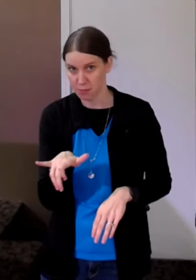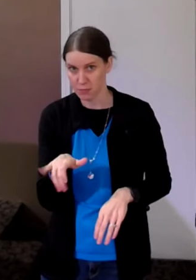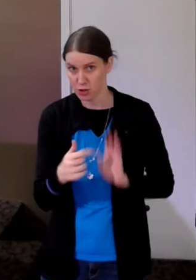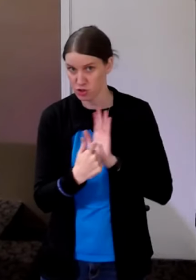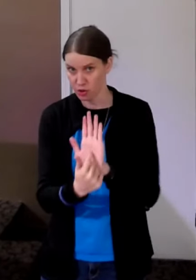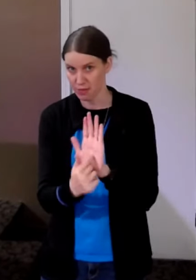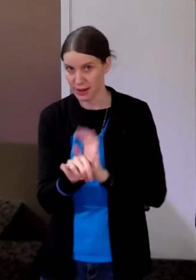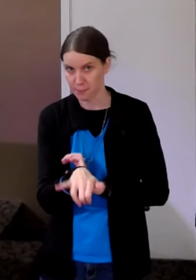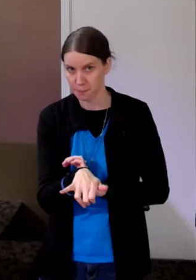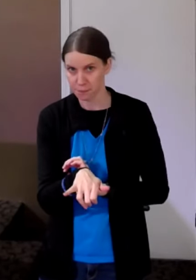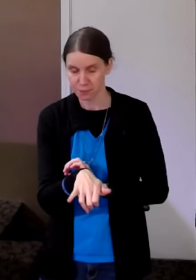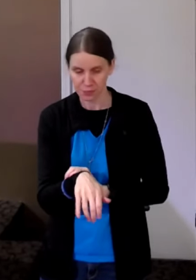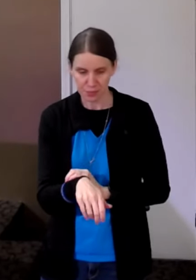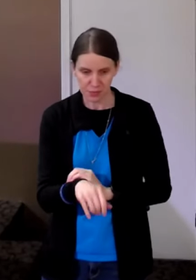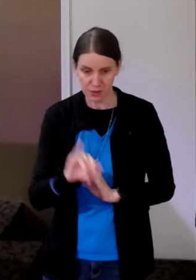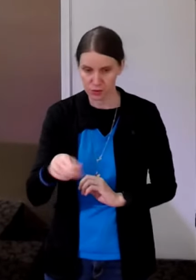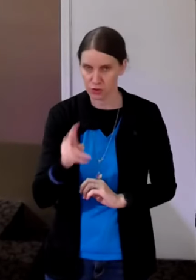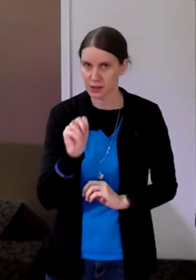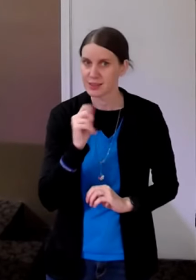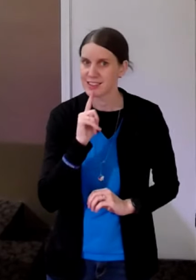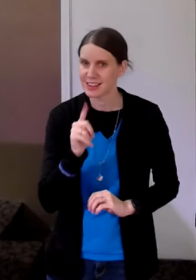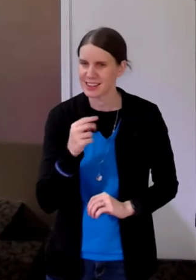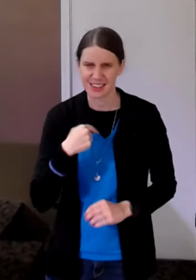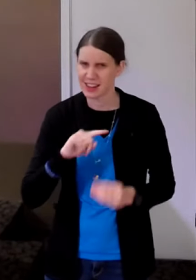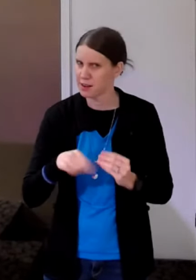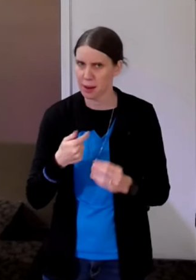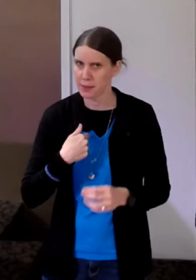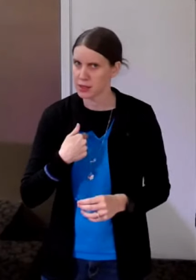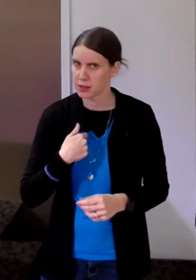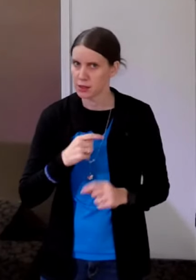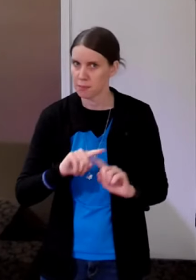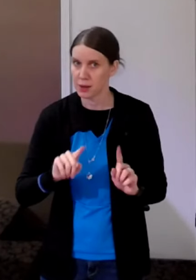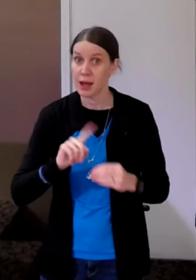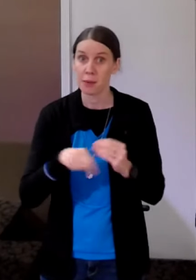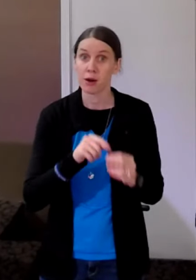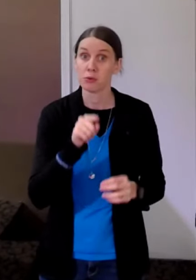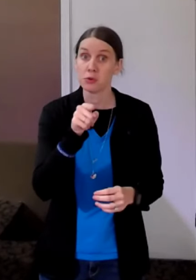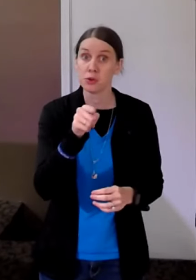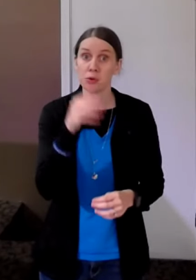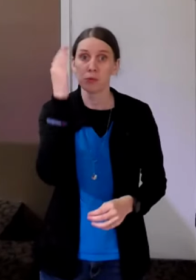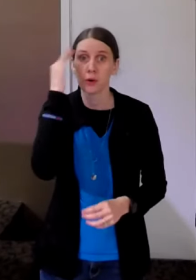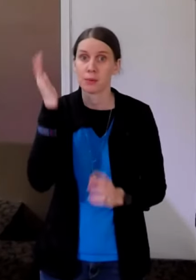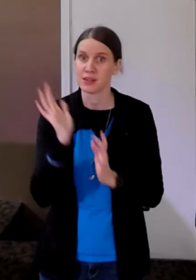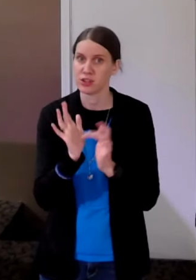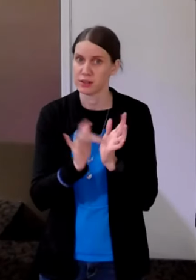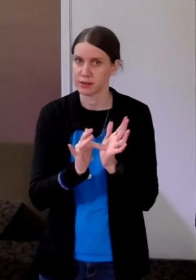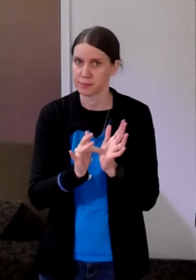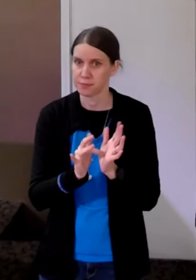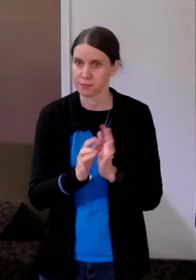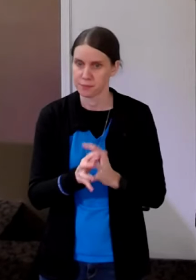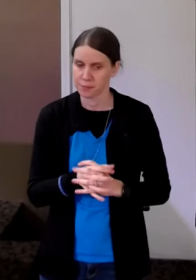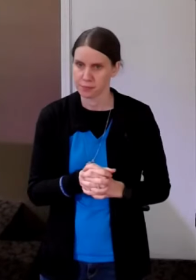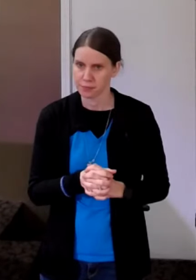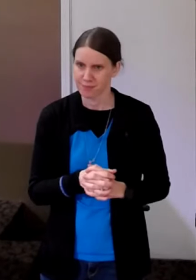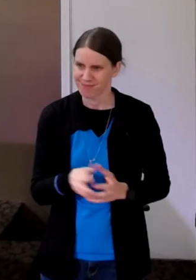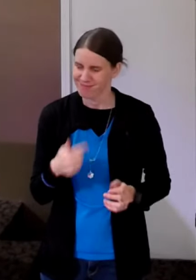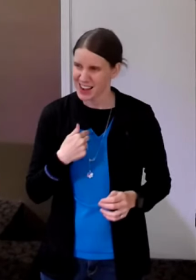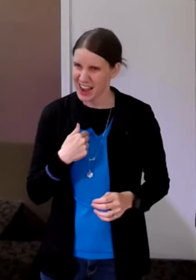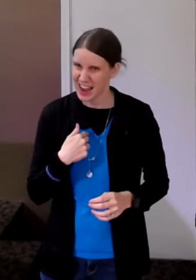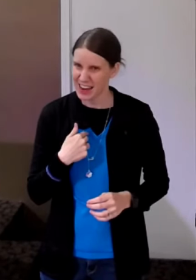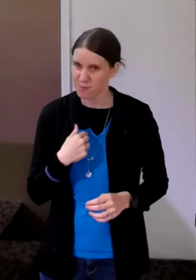He says, it's not about me, it's about you getting to know Jesus. I'm